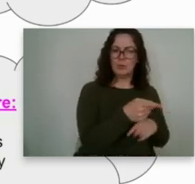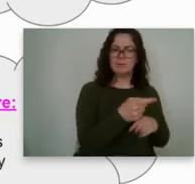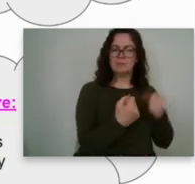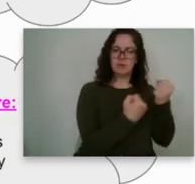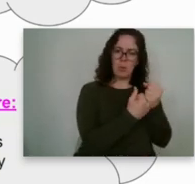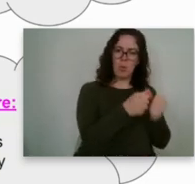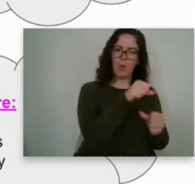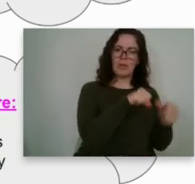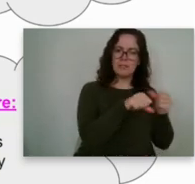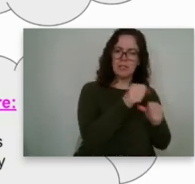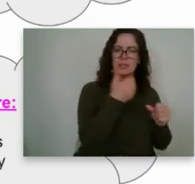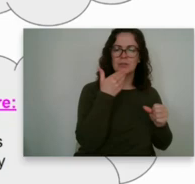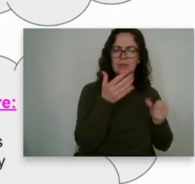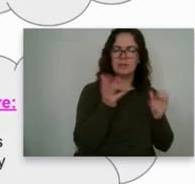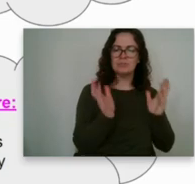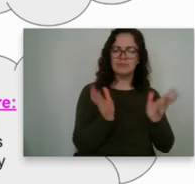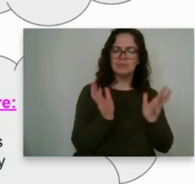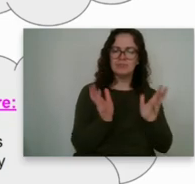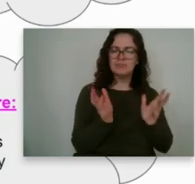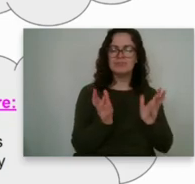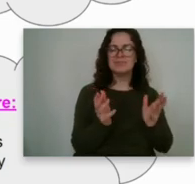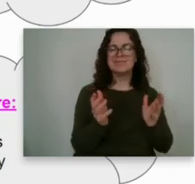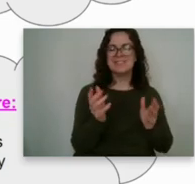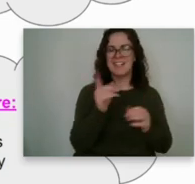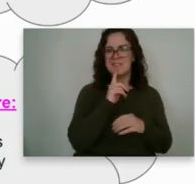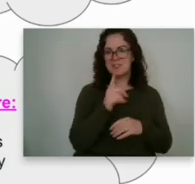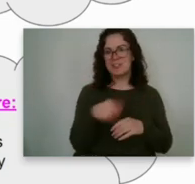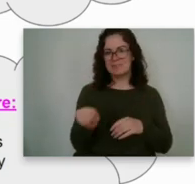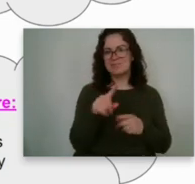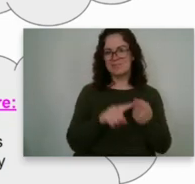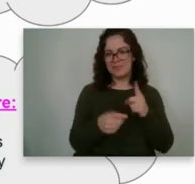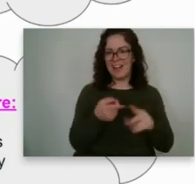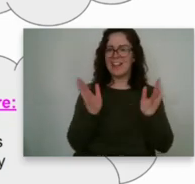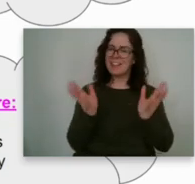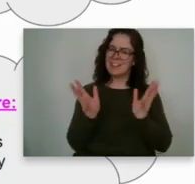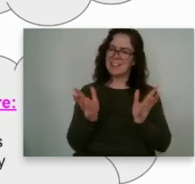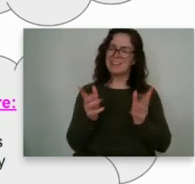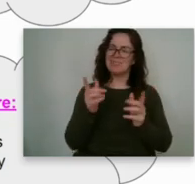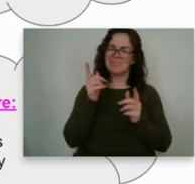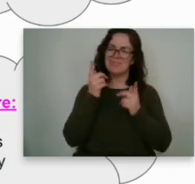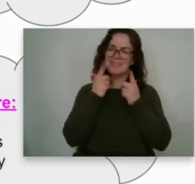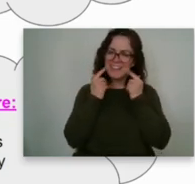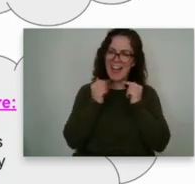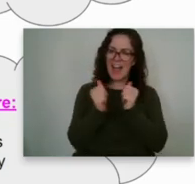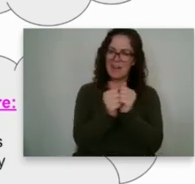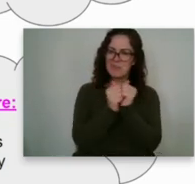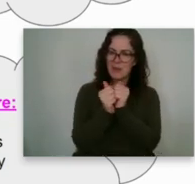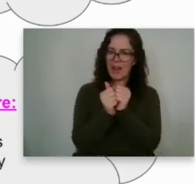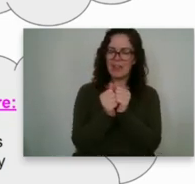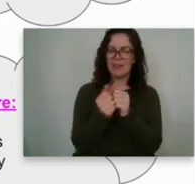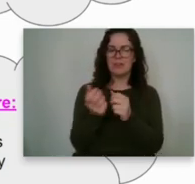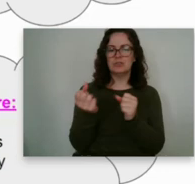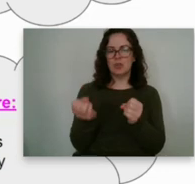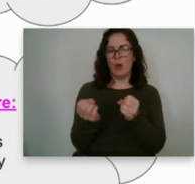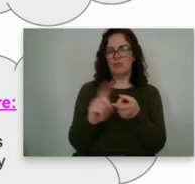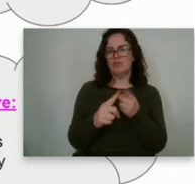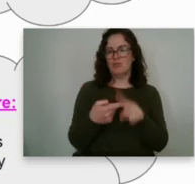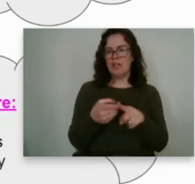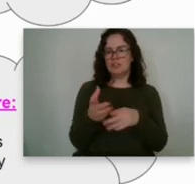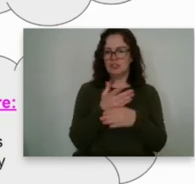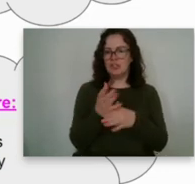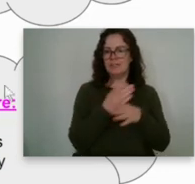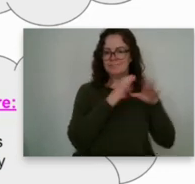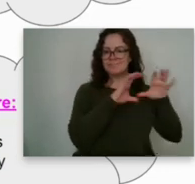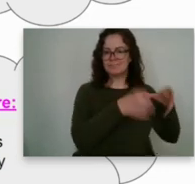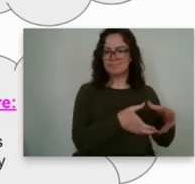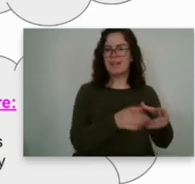good conversations, and I'm sure you guys share lots of laughs. So these are some things that friends might share. And then we